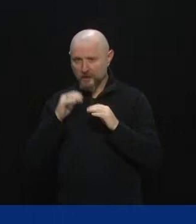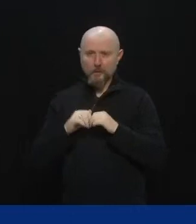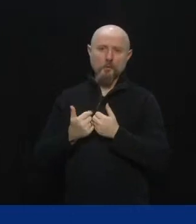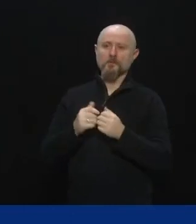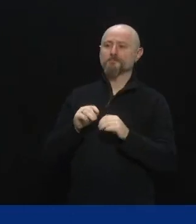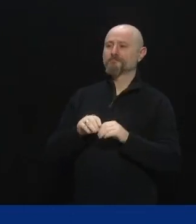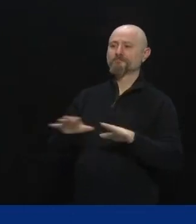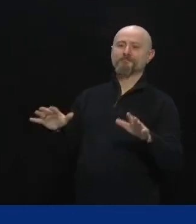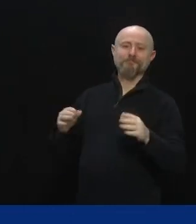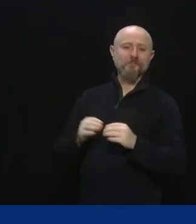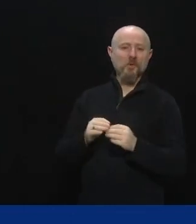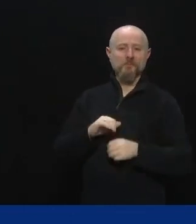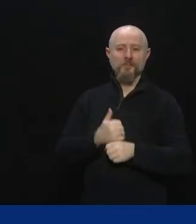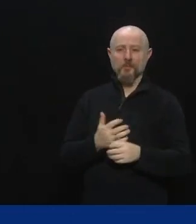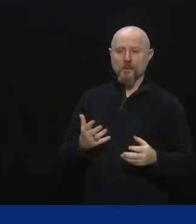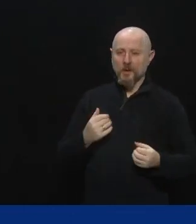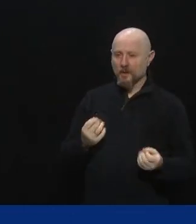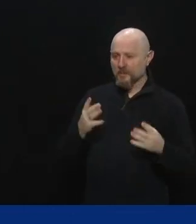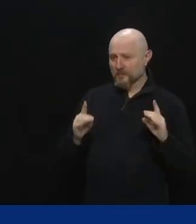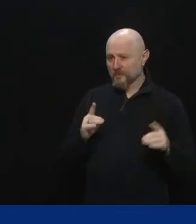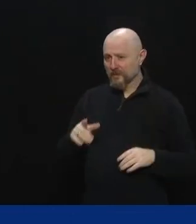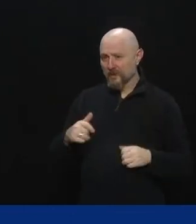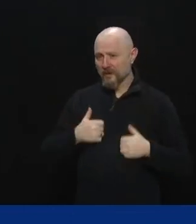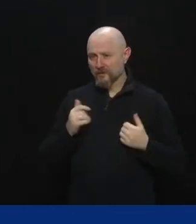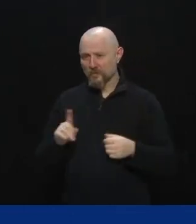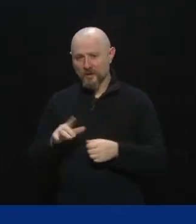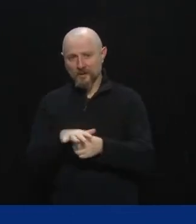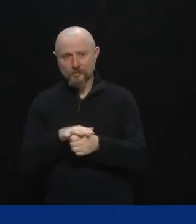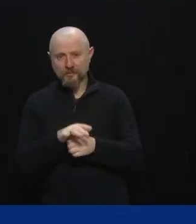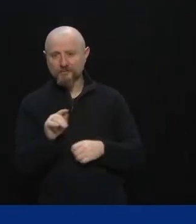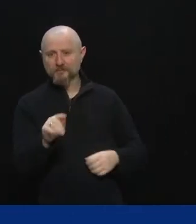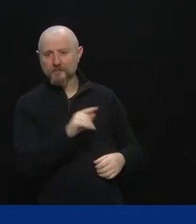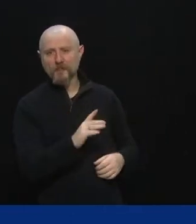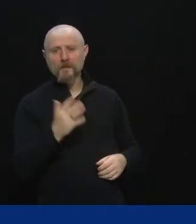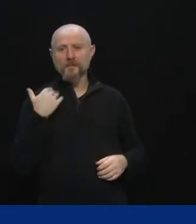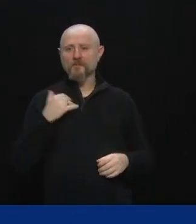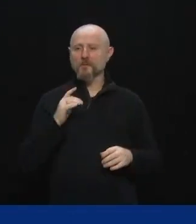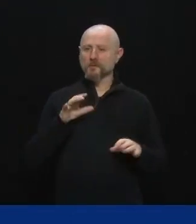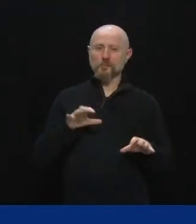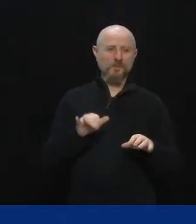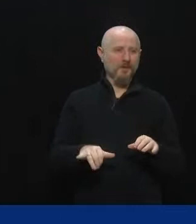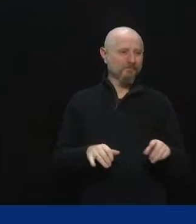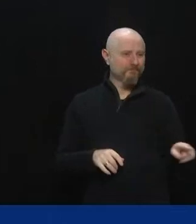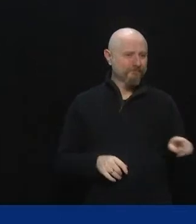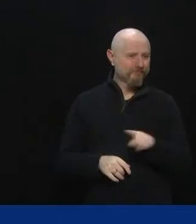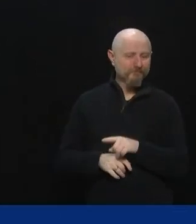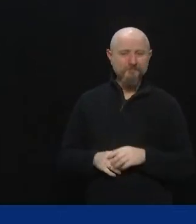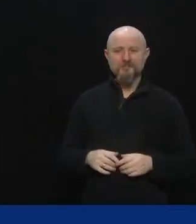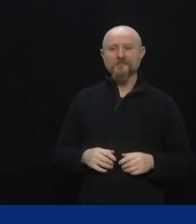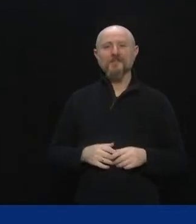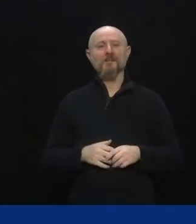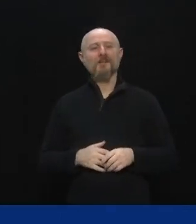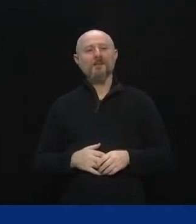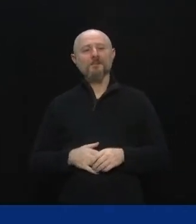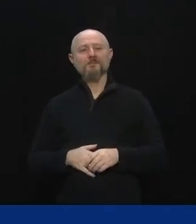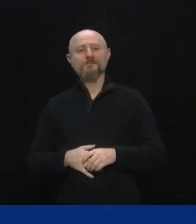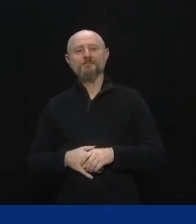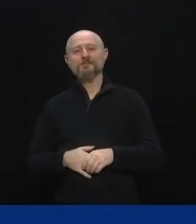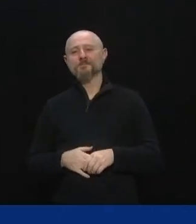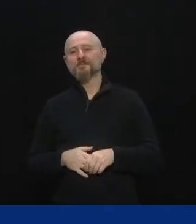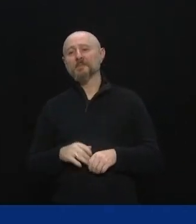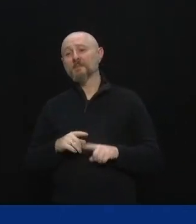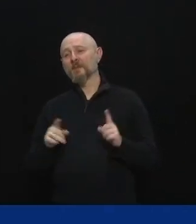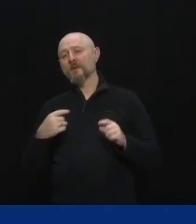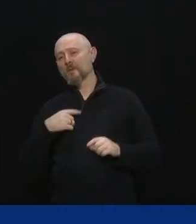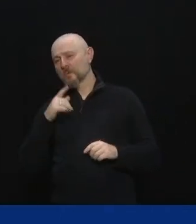population basis, which is how they made the release of their first tranche, but on a disease burden